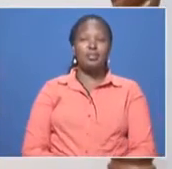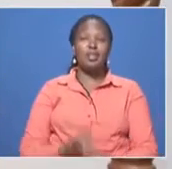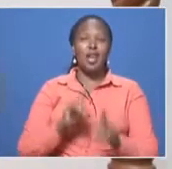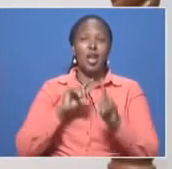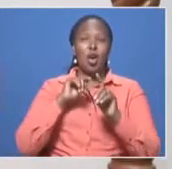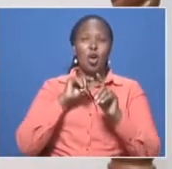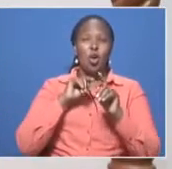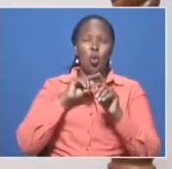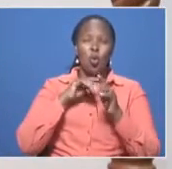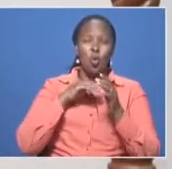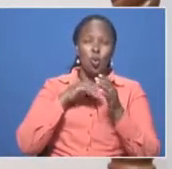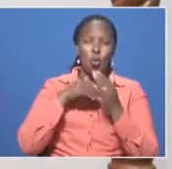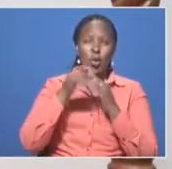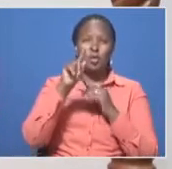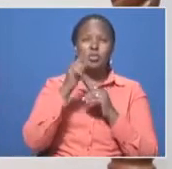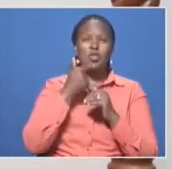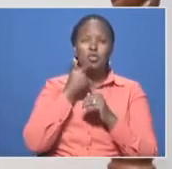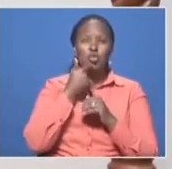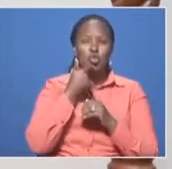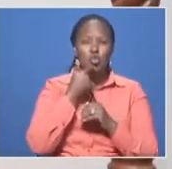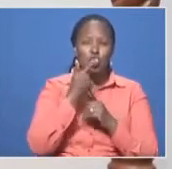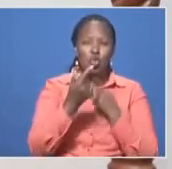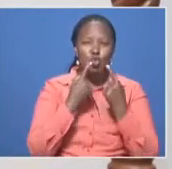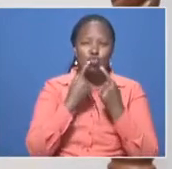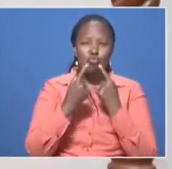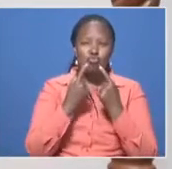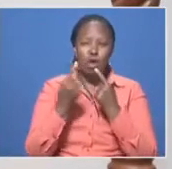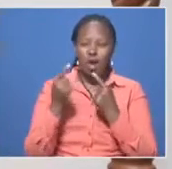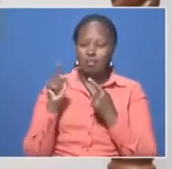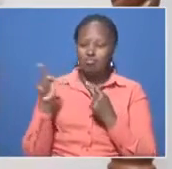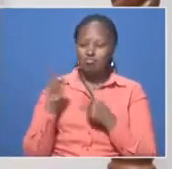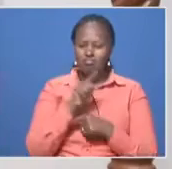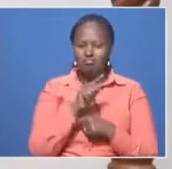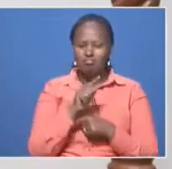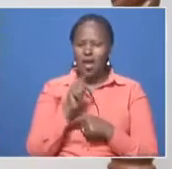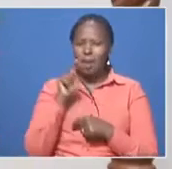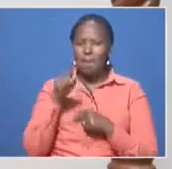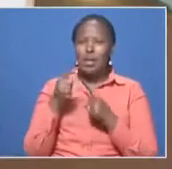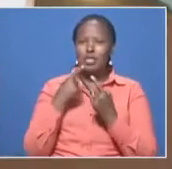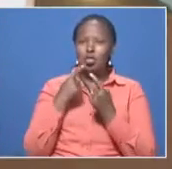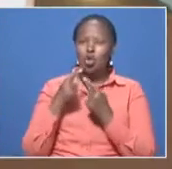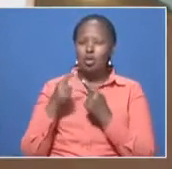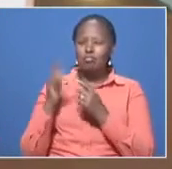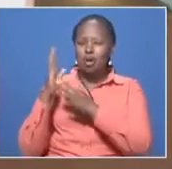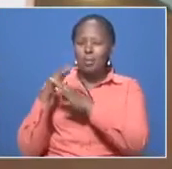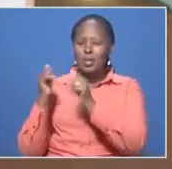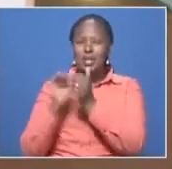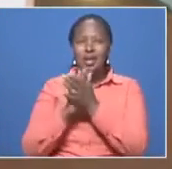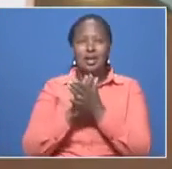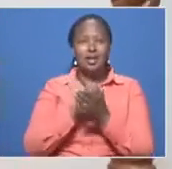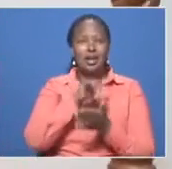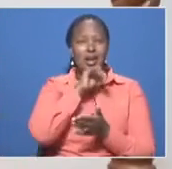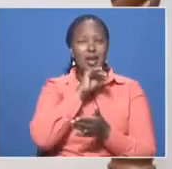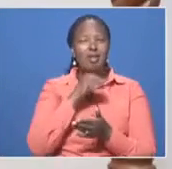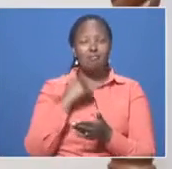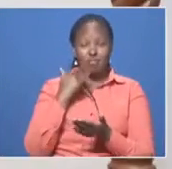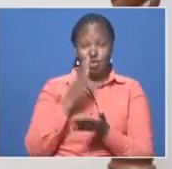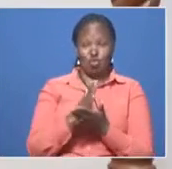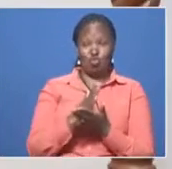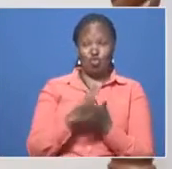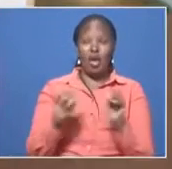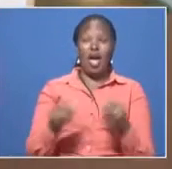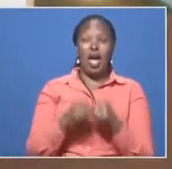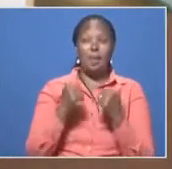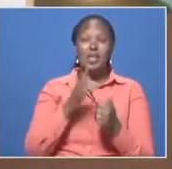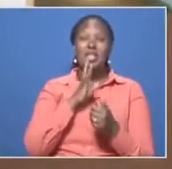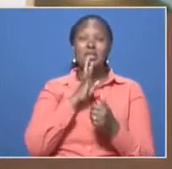tell them you two need to talk to each other, or was it? It's there. And the speech